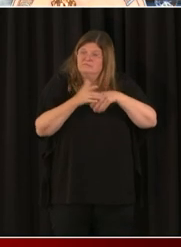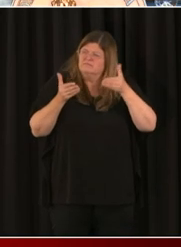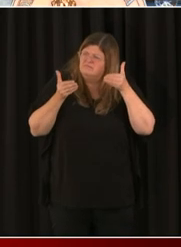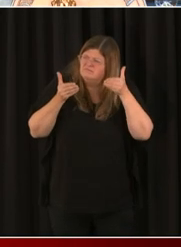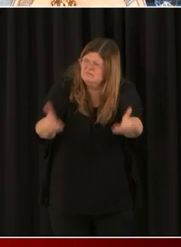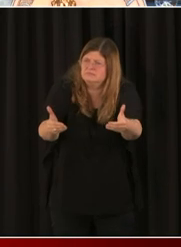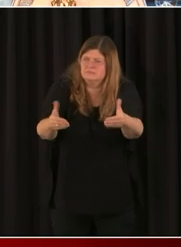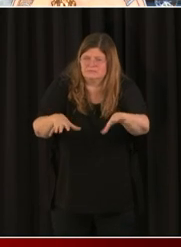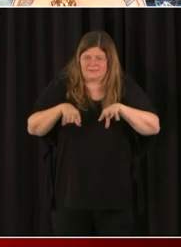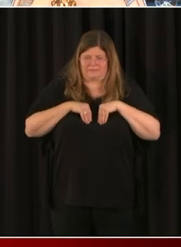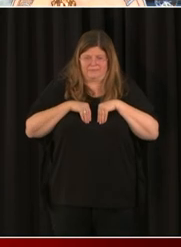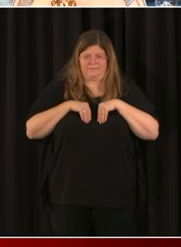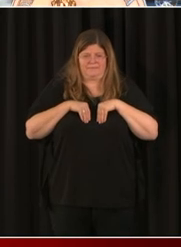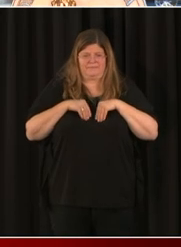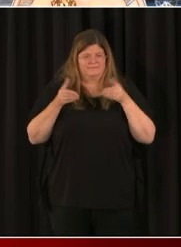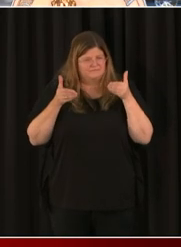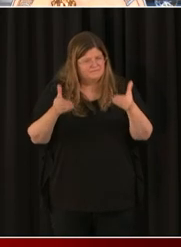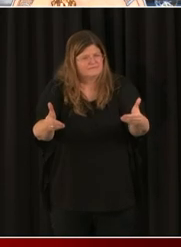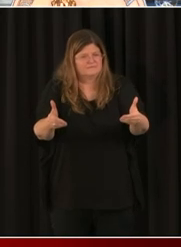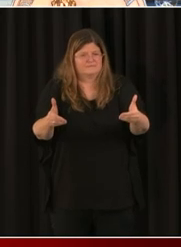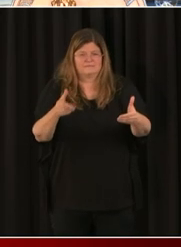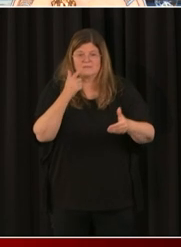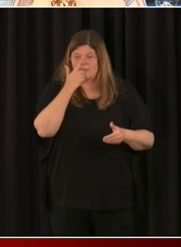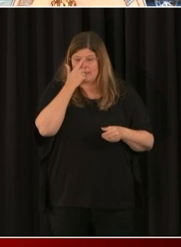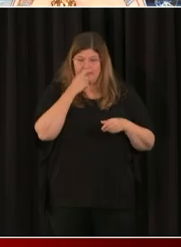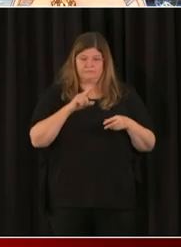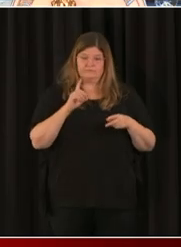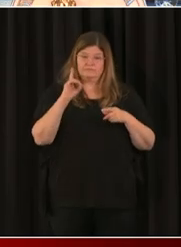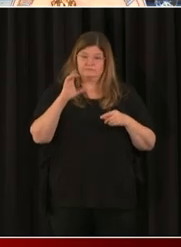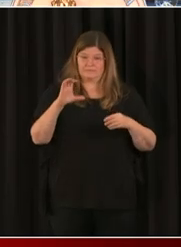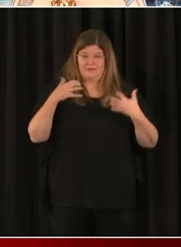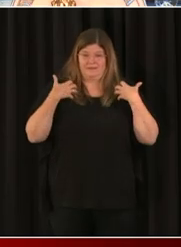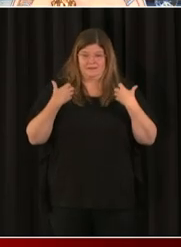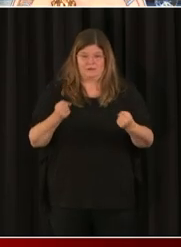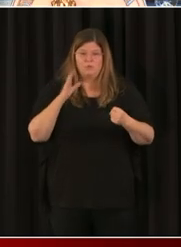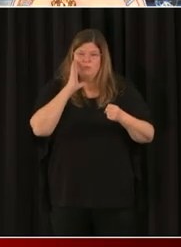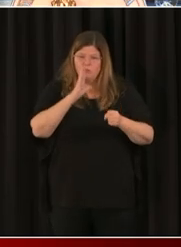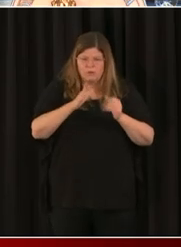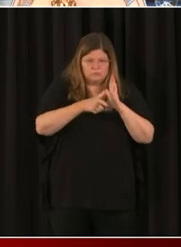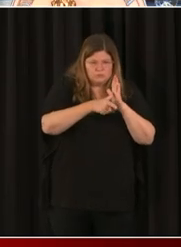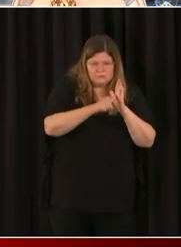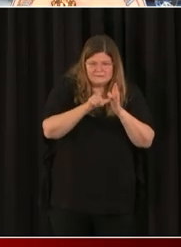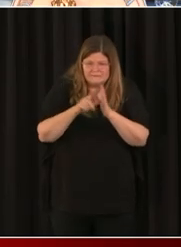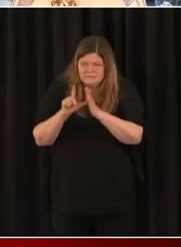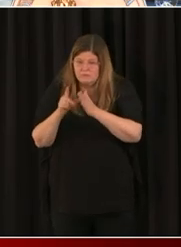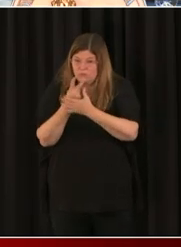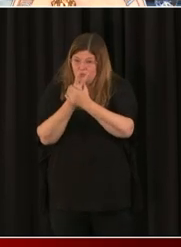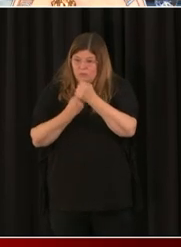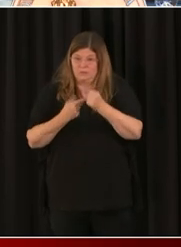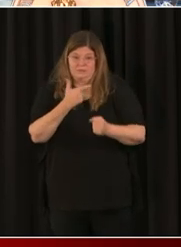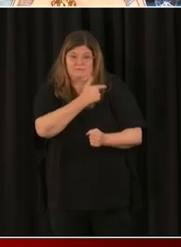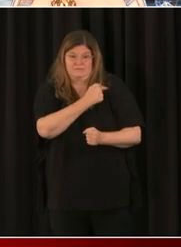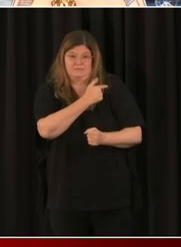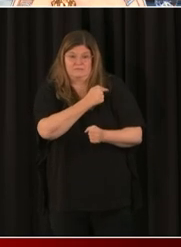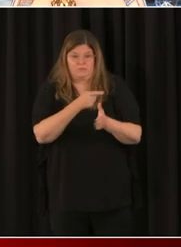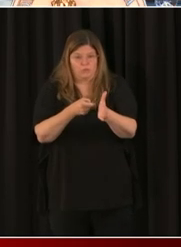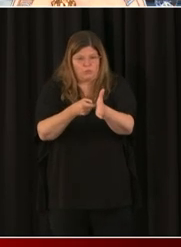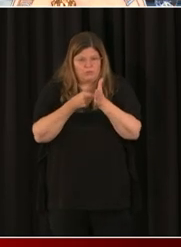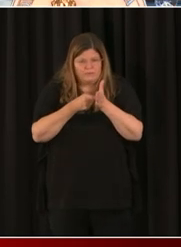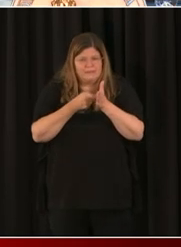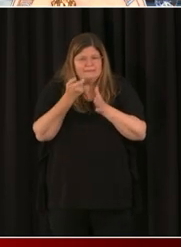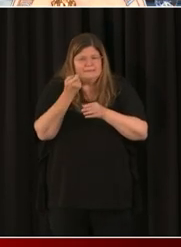There are a couple of differences that DC Health will go over. Both vaccines require a